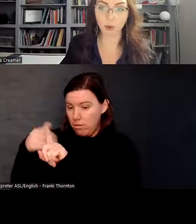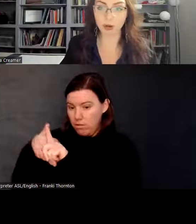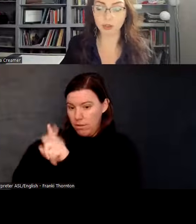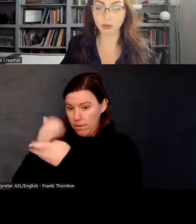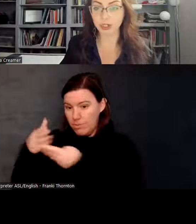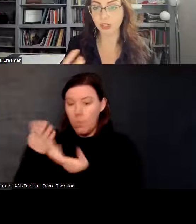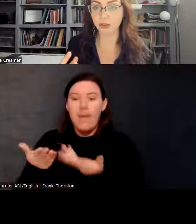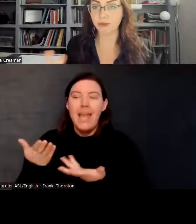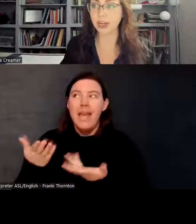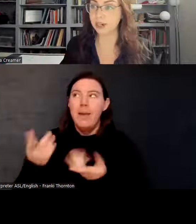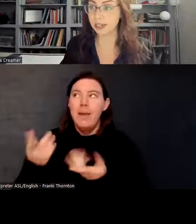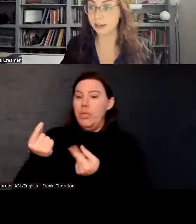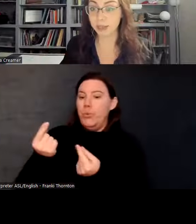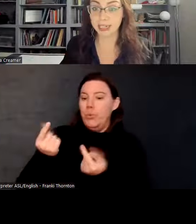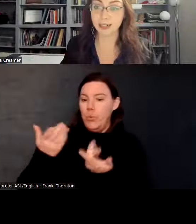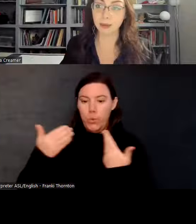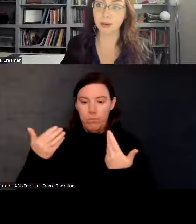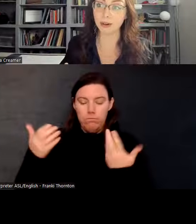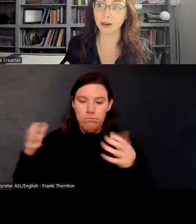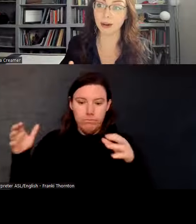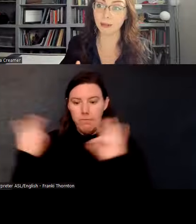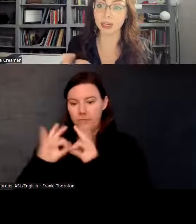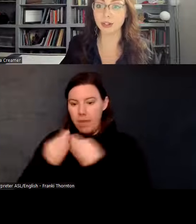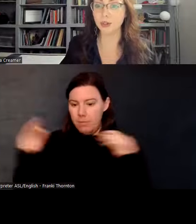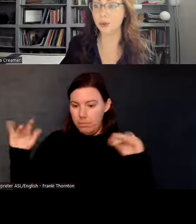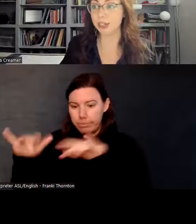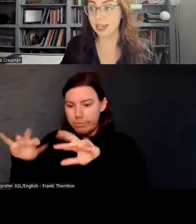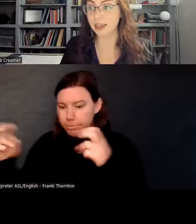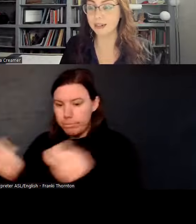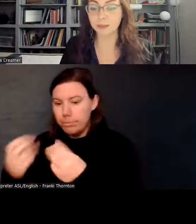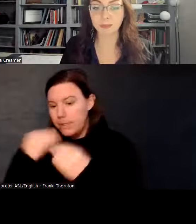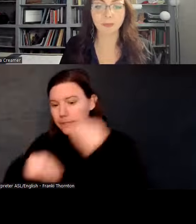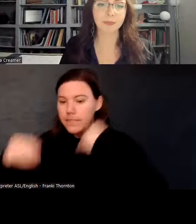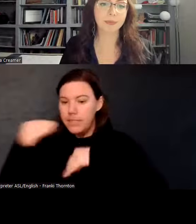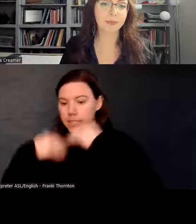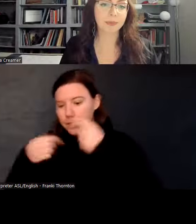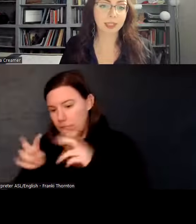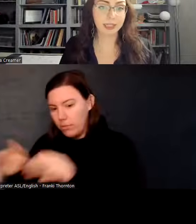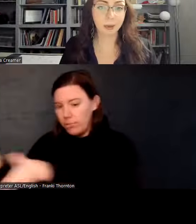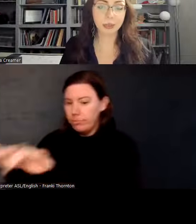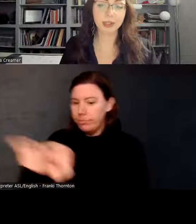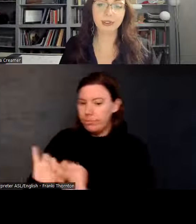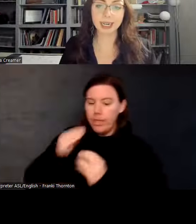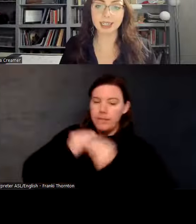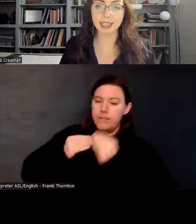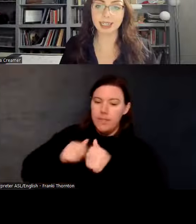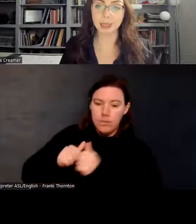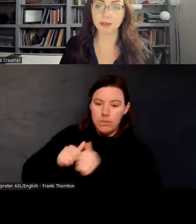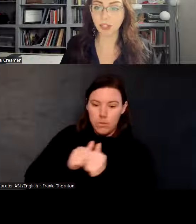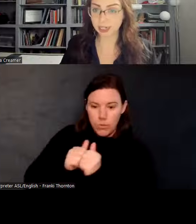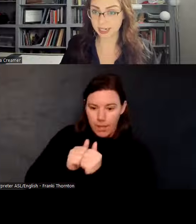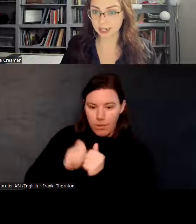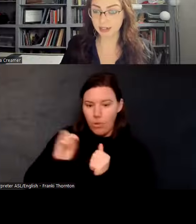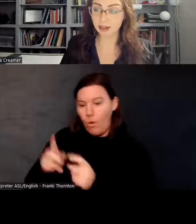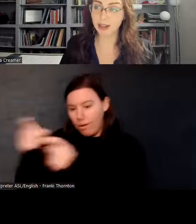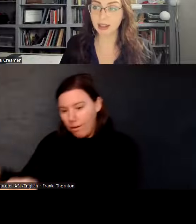graveside or traditional fares of meat that were given to the dead. The mortuary remains in these